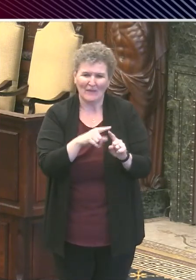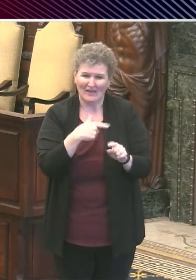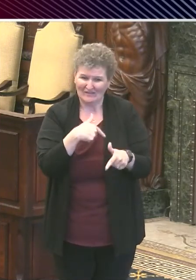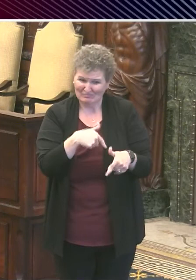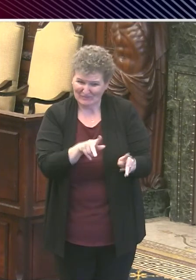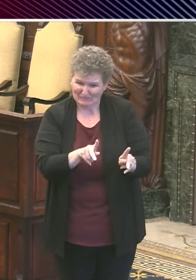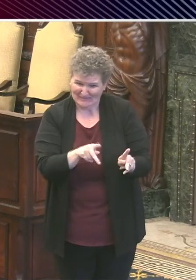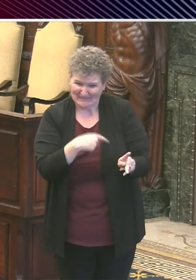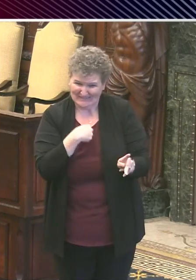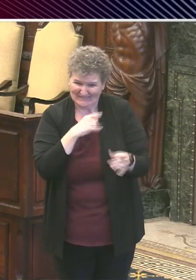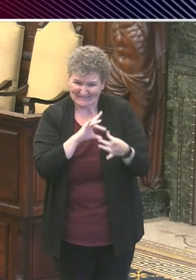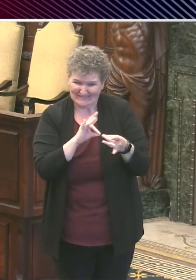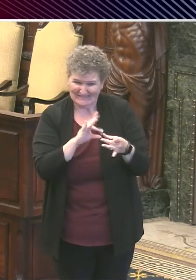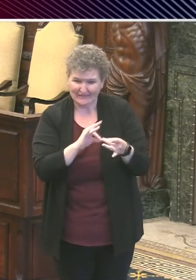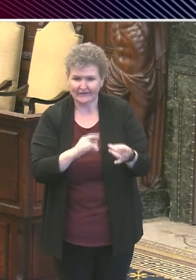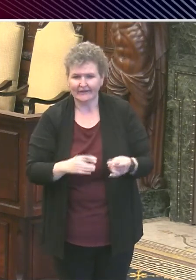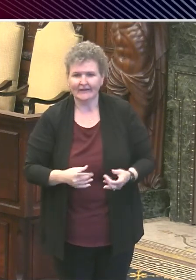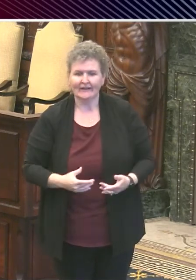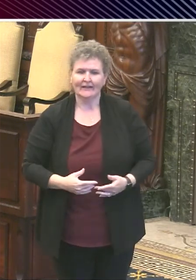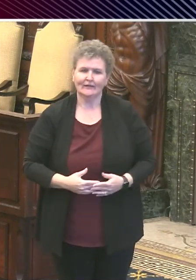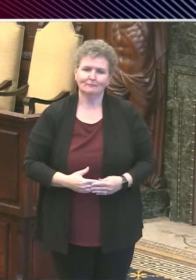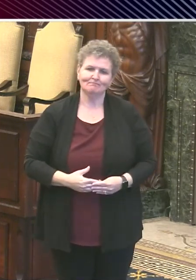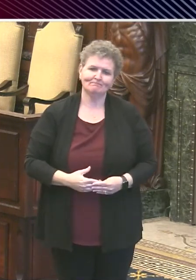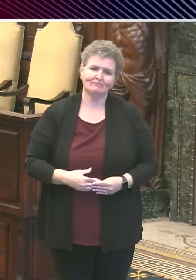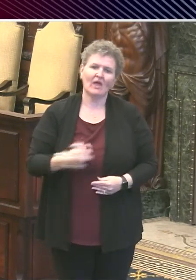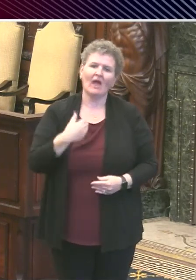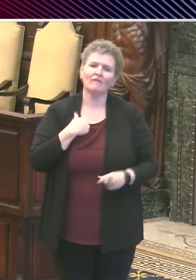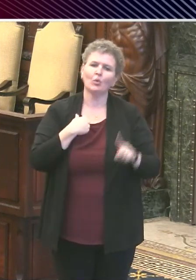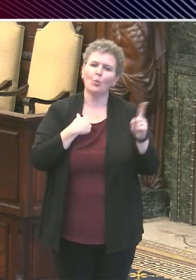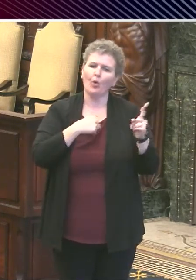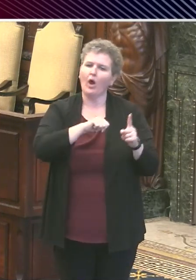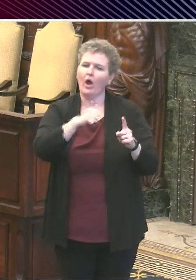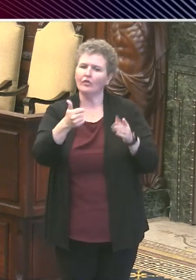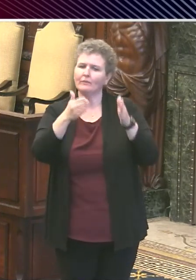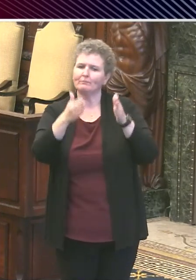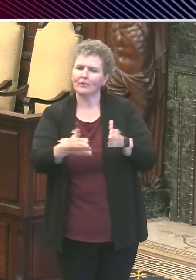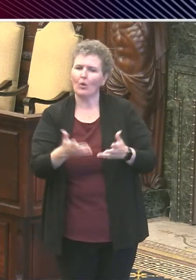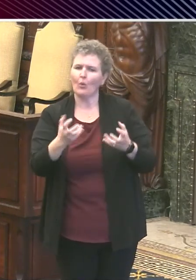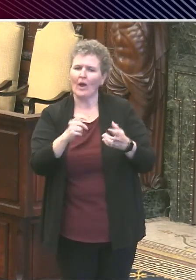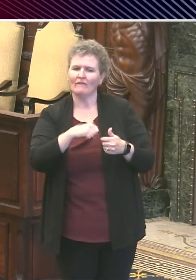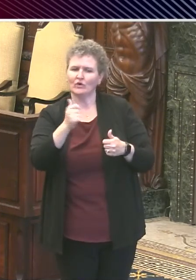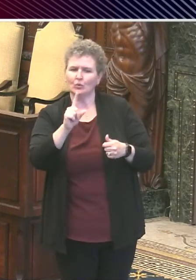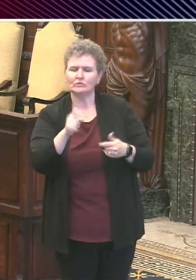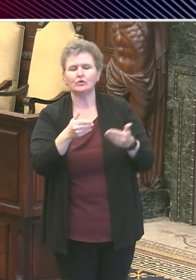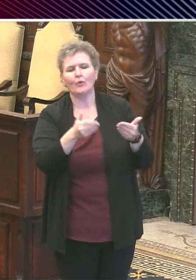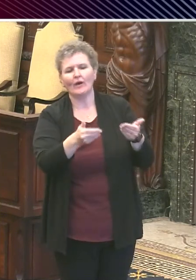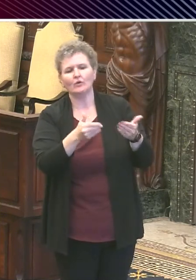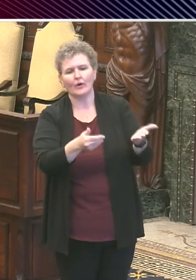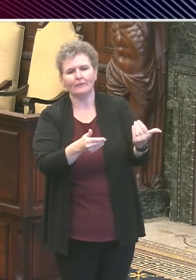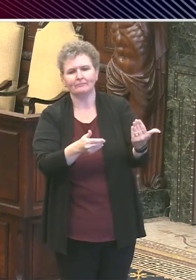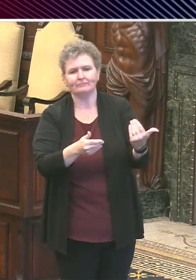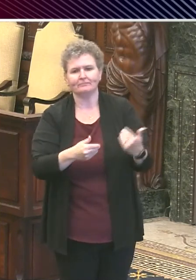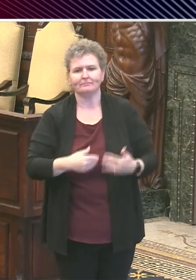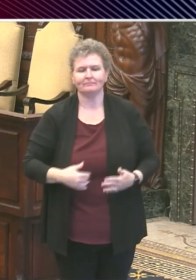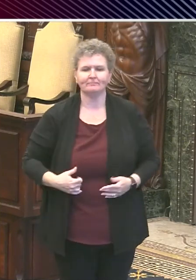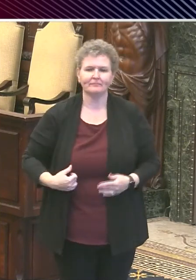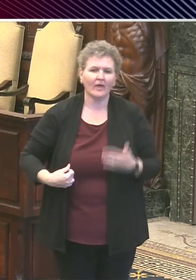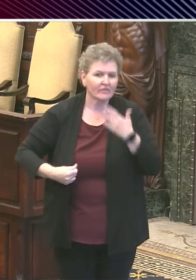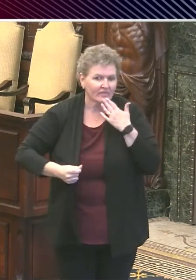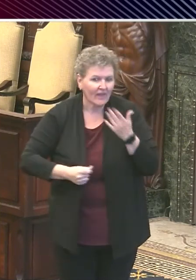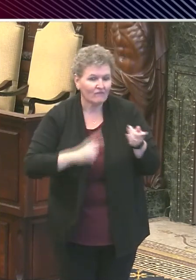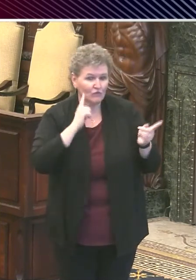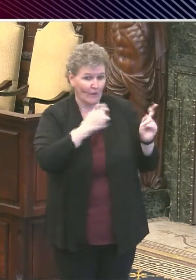Yes, why don't you go ahead, because we have one other person waiting to ask questions. So go ahead. Thank you, appreciate it. So this is for Mayor